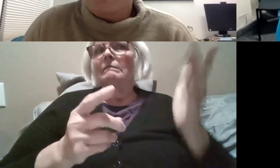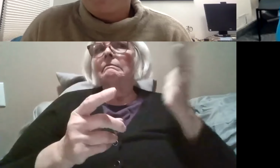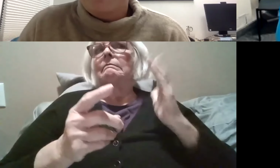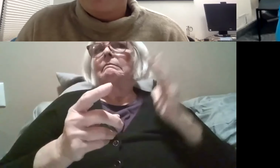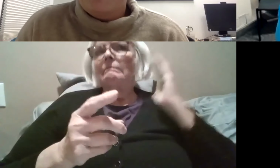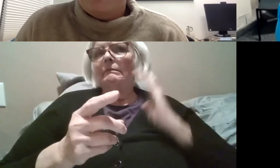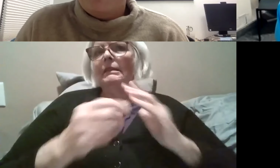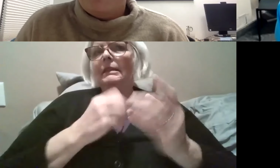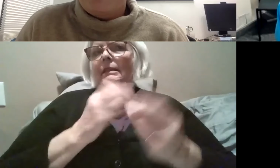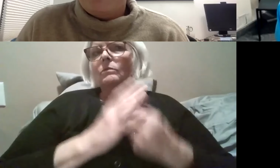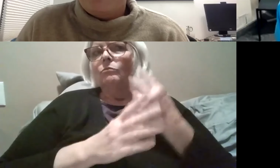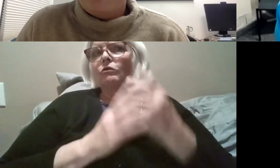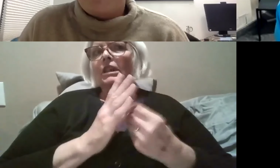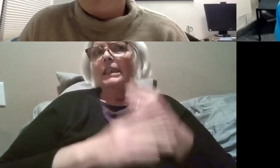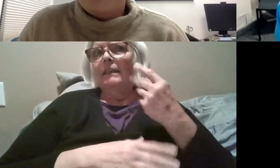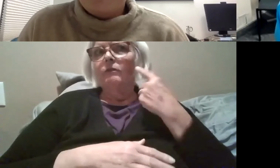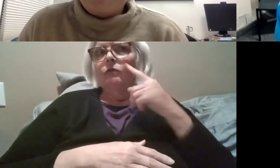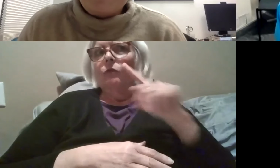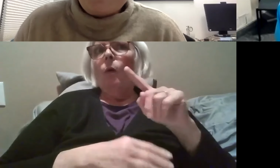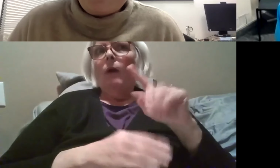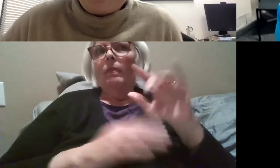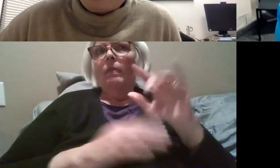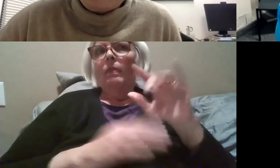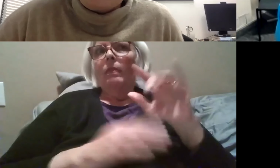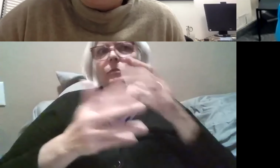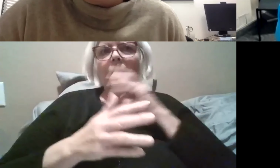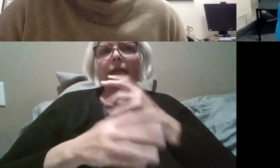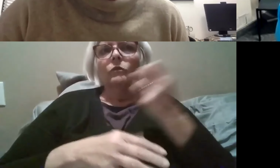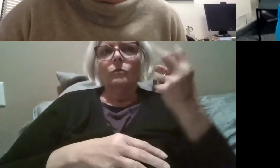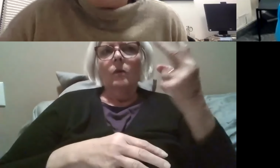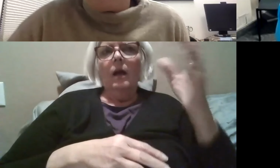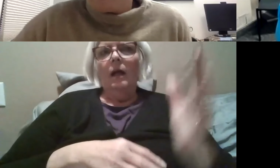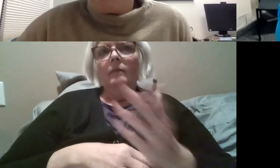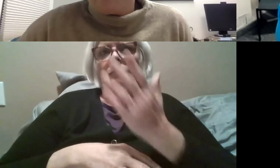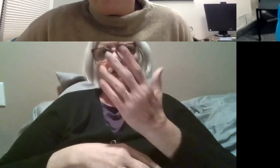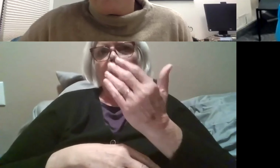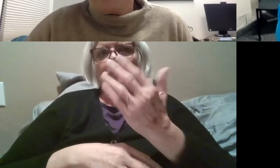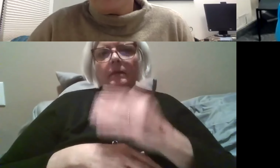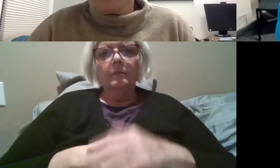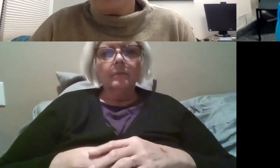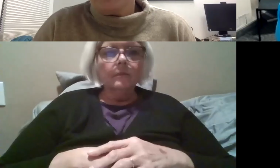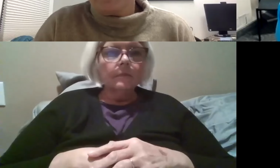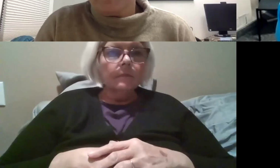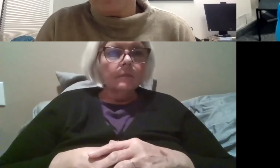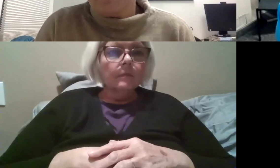So another really good question. What about,